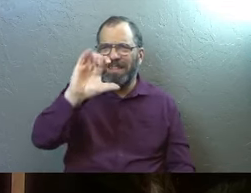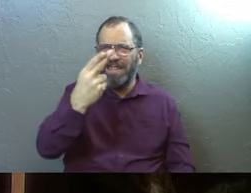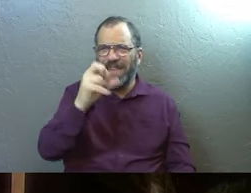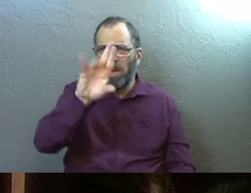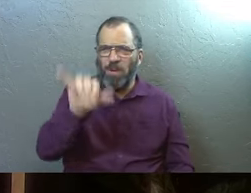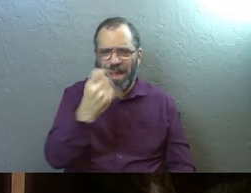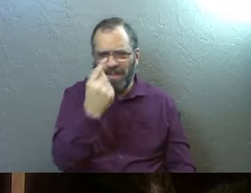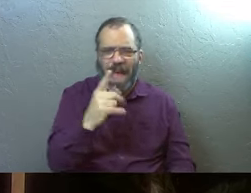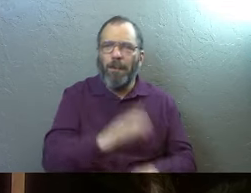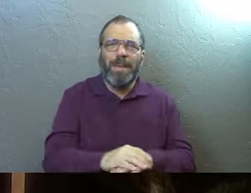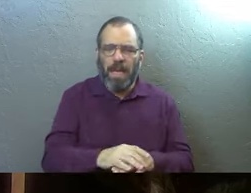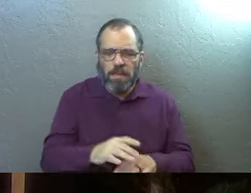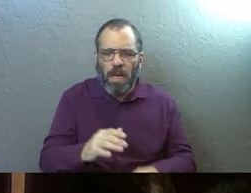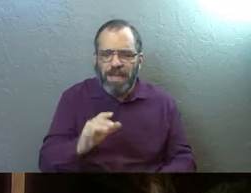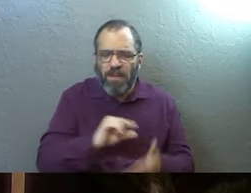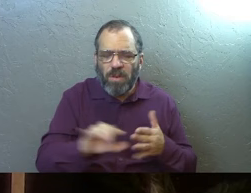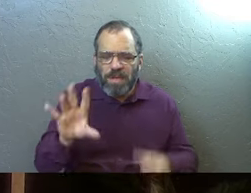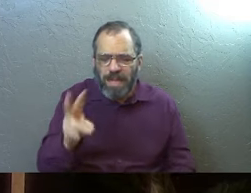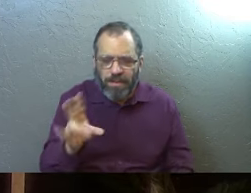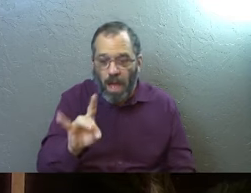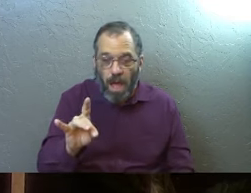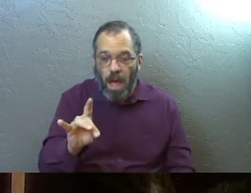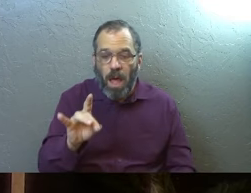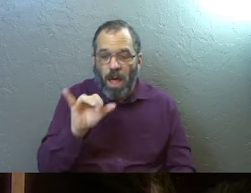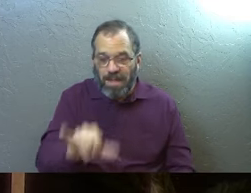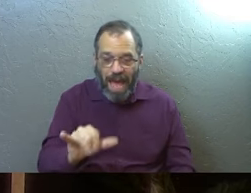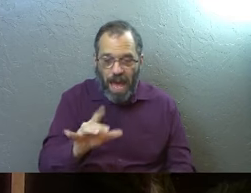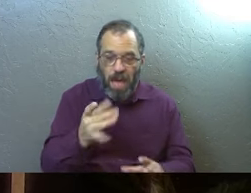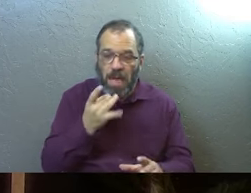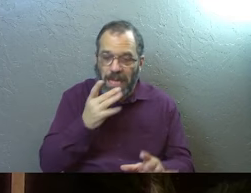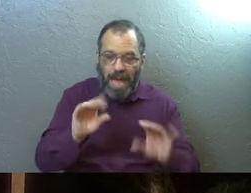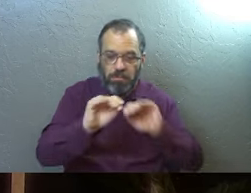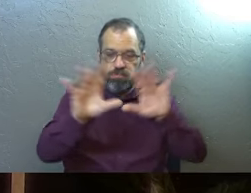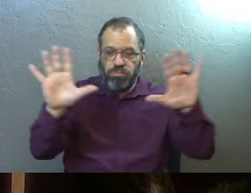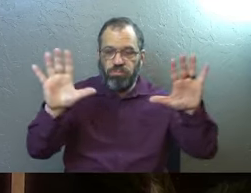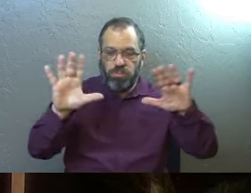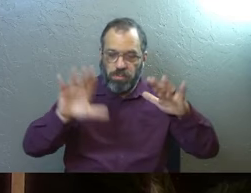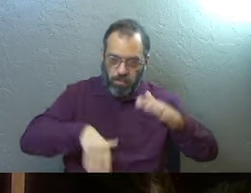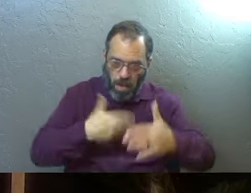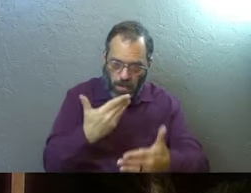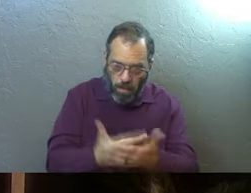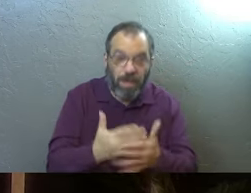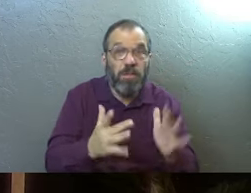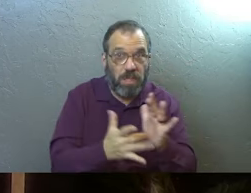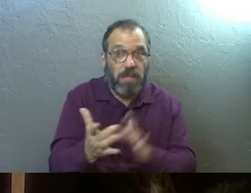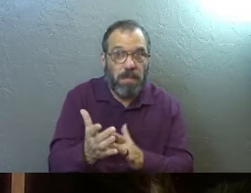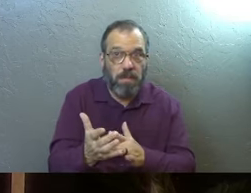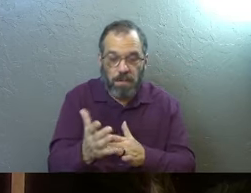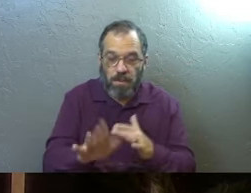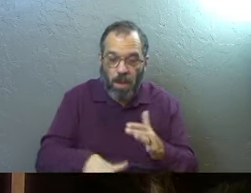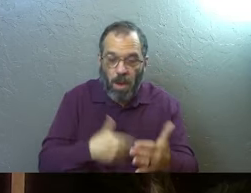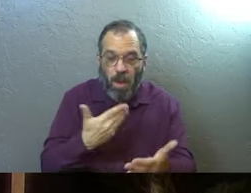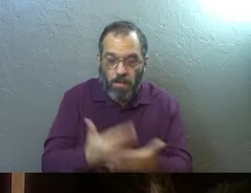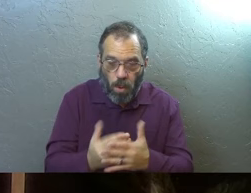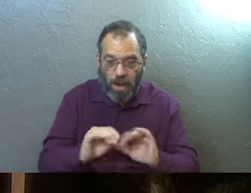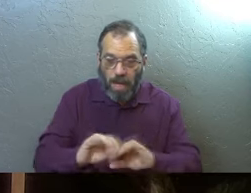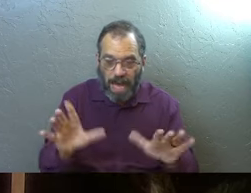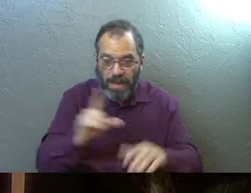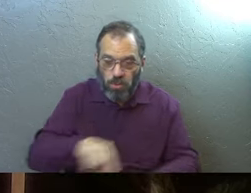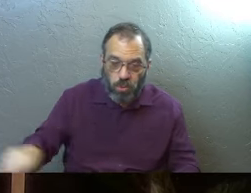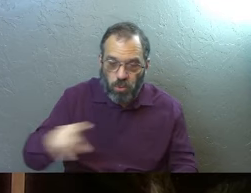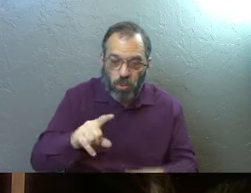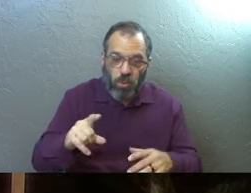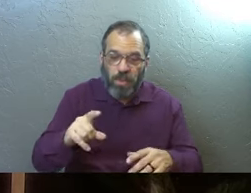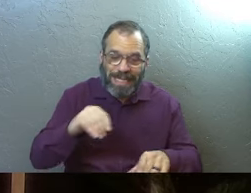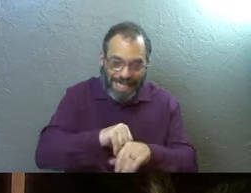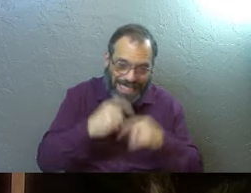Because of God's tender mercy, verse 78, the morning light from heaven is about to break upon us. That's Jesus. To give light to those who are